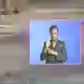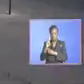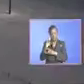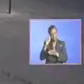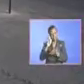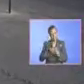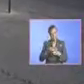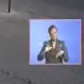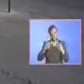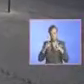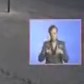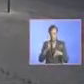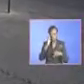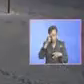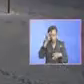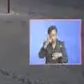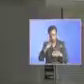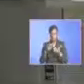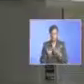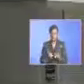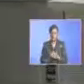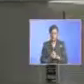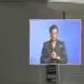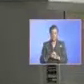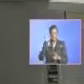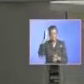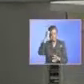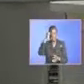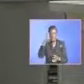now. De Aguilar anticipates the airport should be